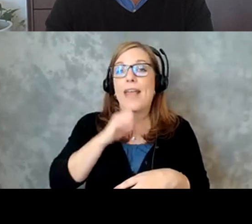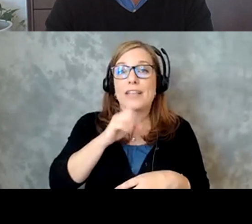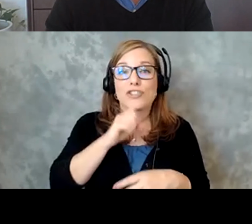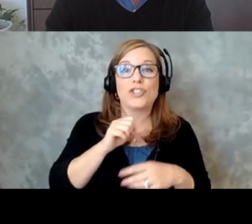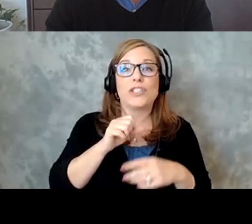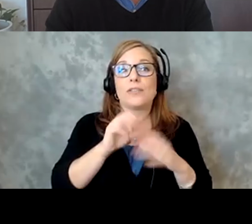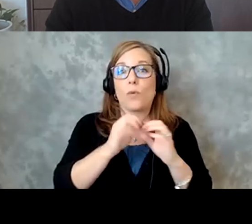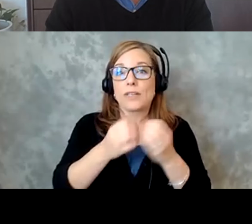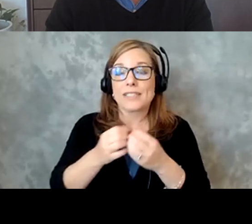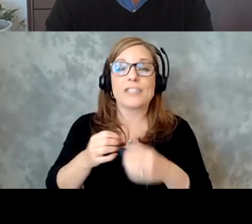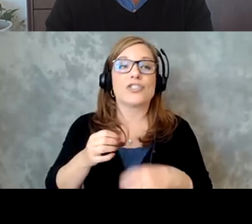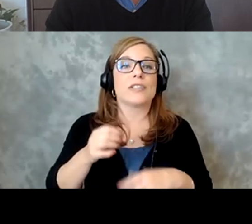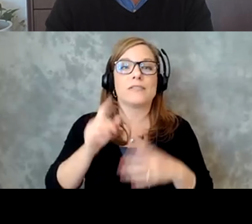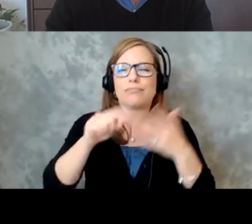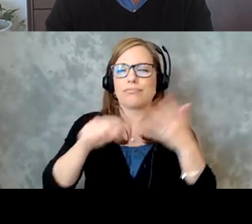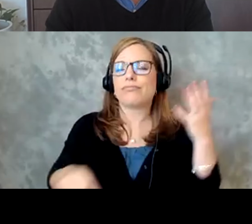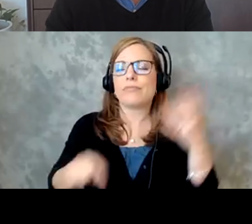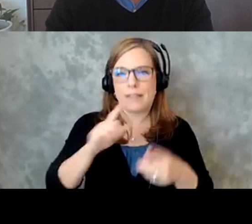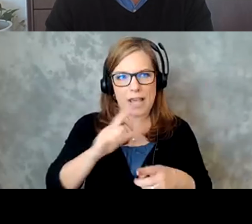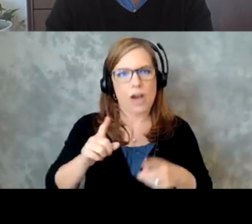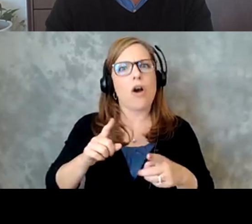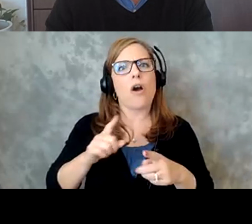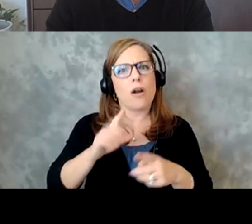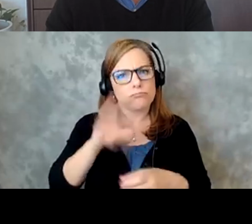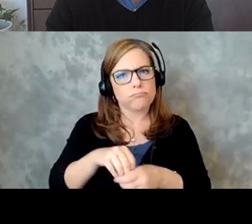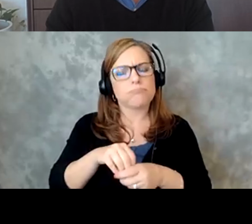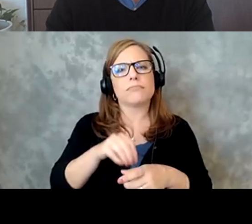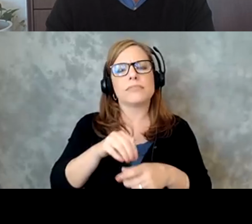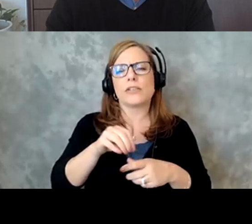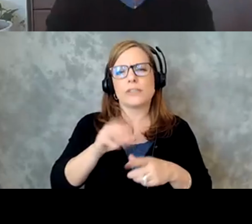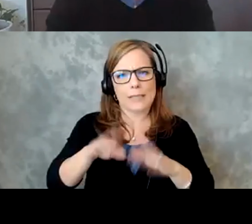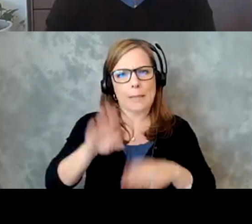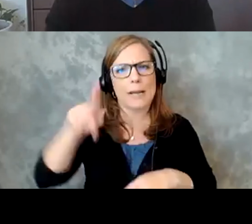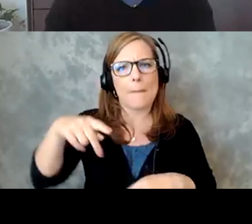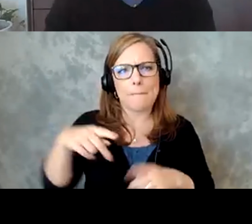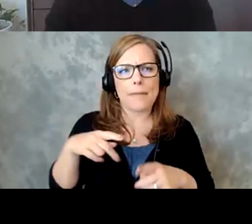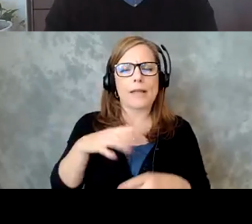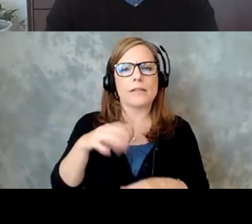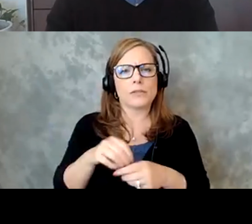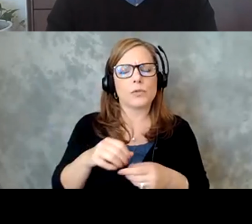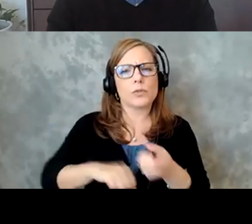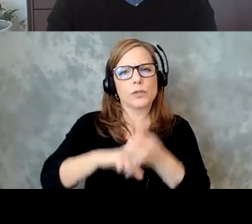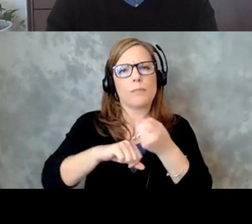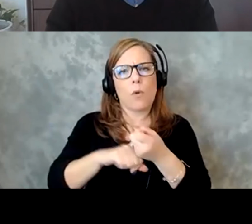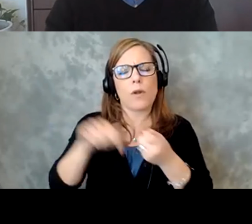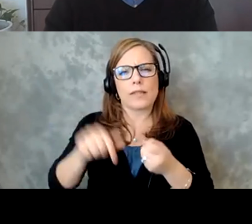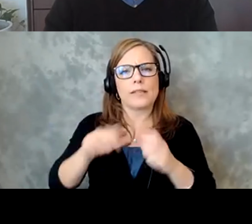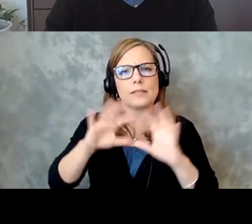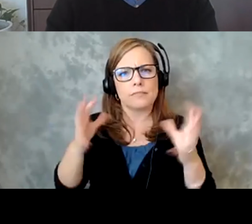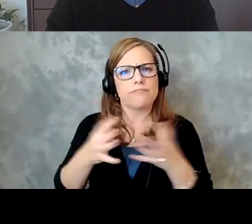in areas to support CalAIM areas such as enhanced care management and community supports.